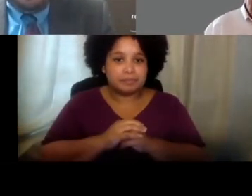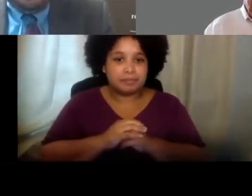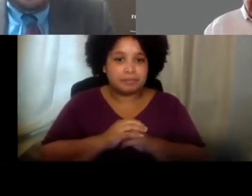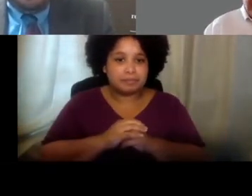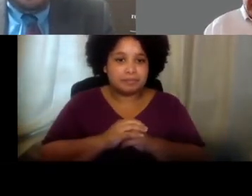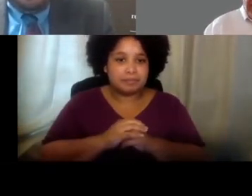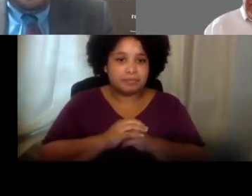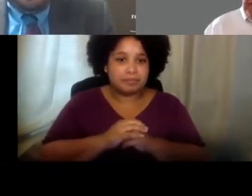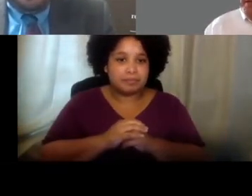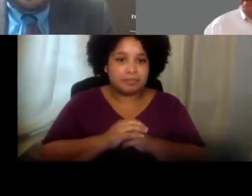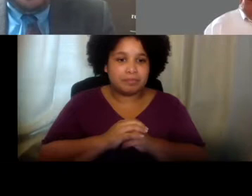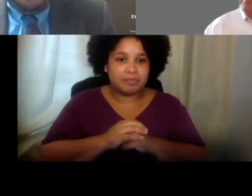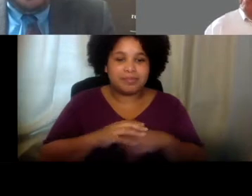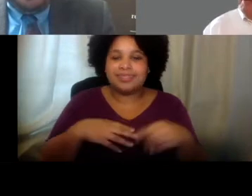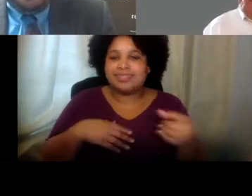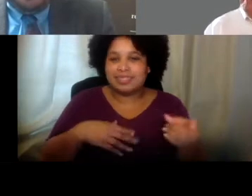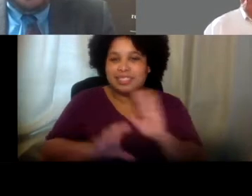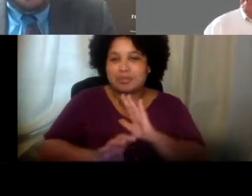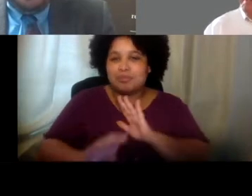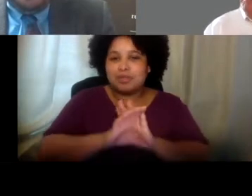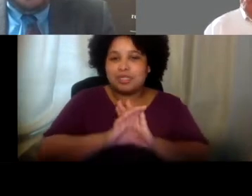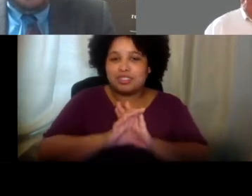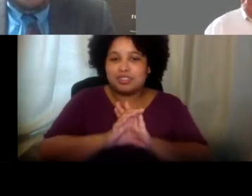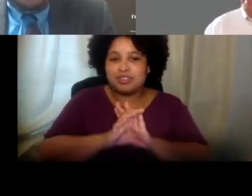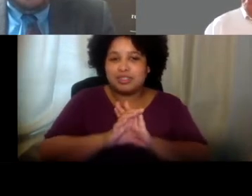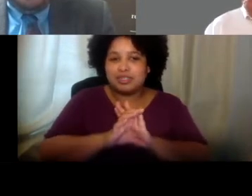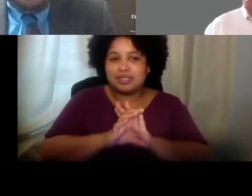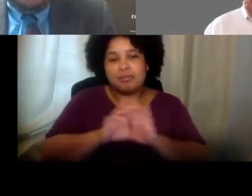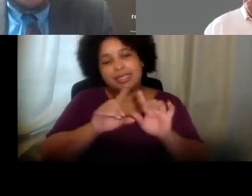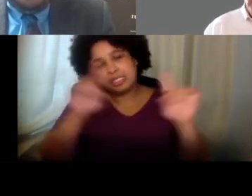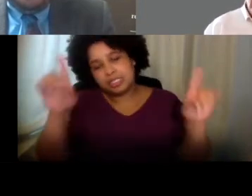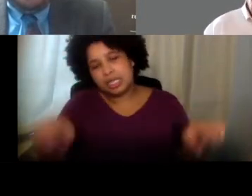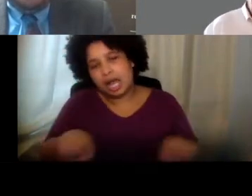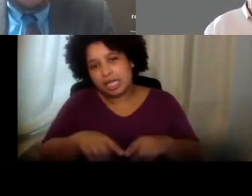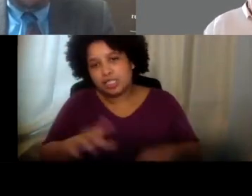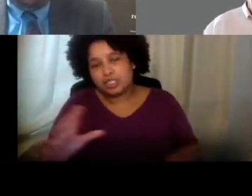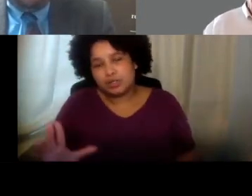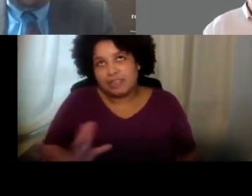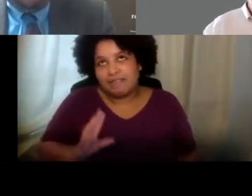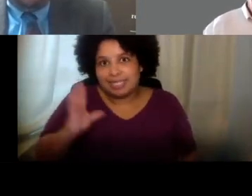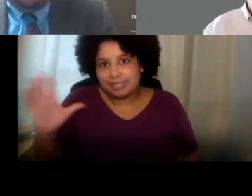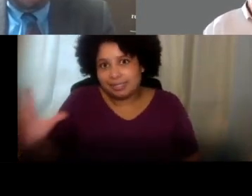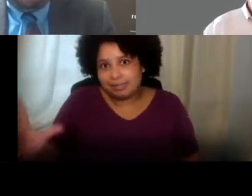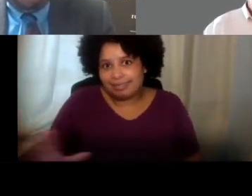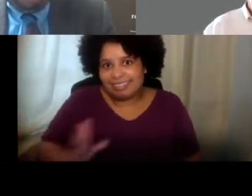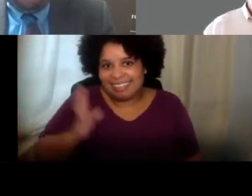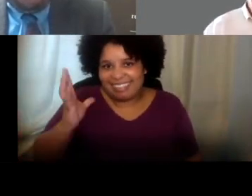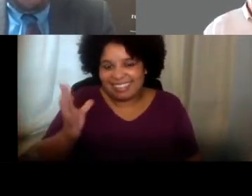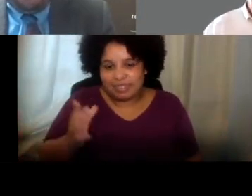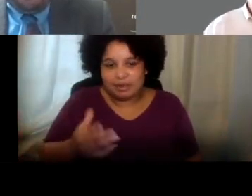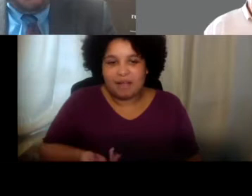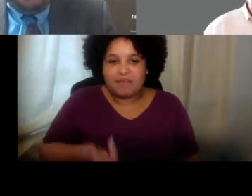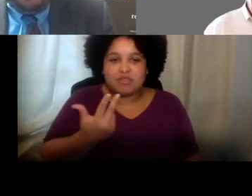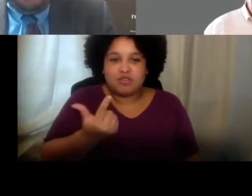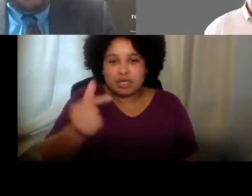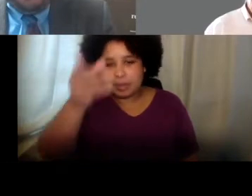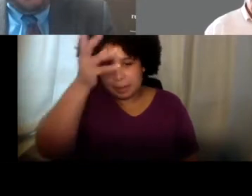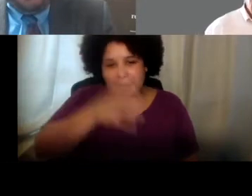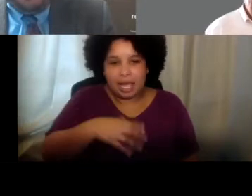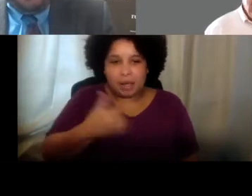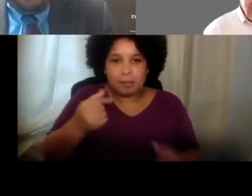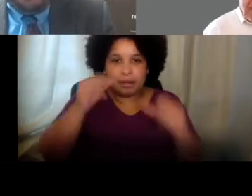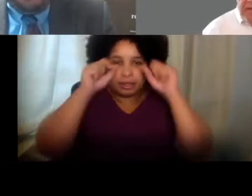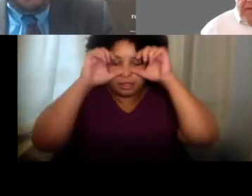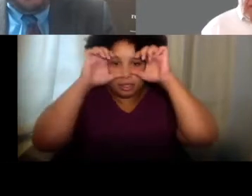This slide shows, and my slides are pretty sophisticated. There are 3 little green men with big eyes and